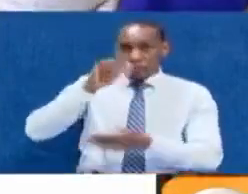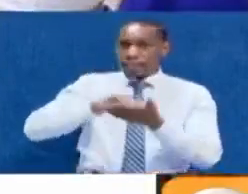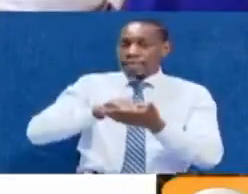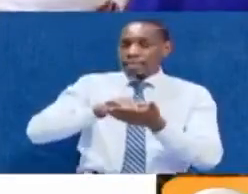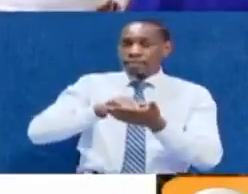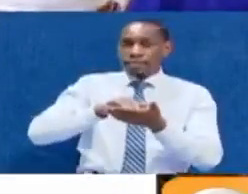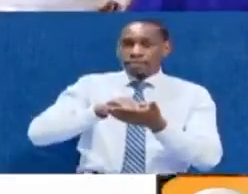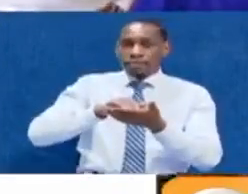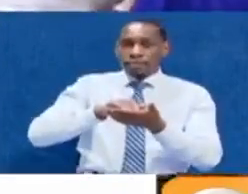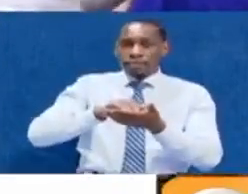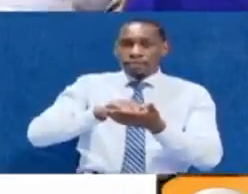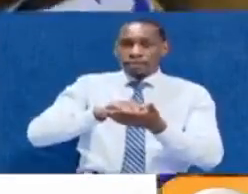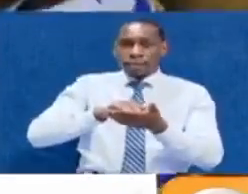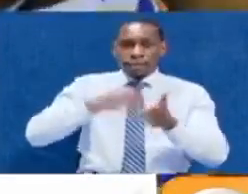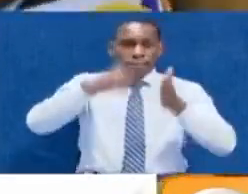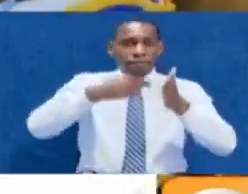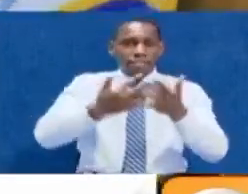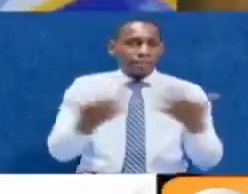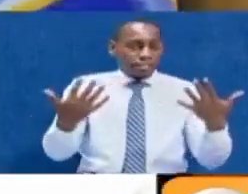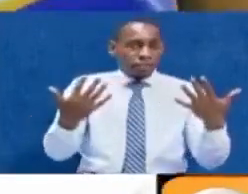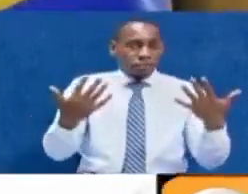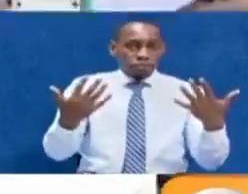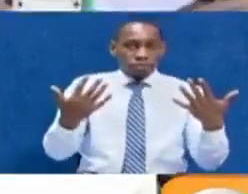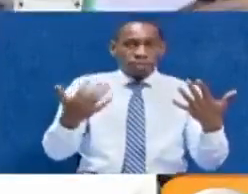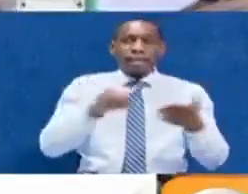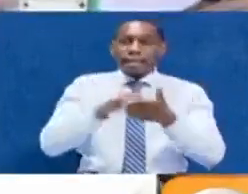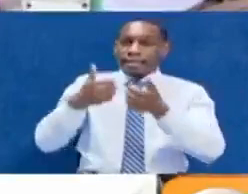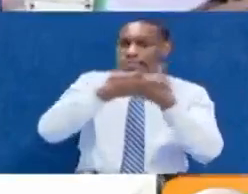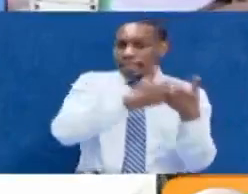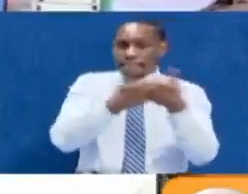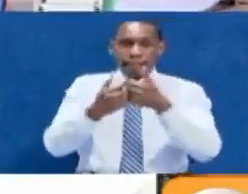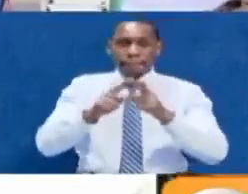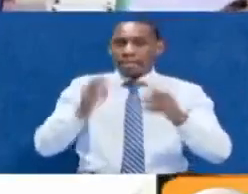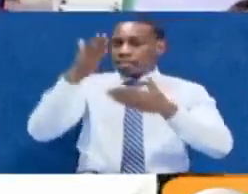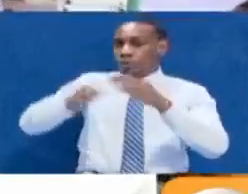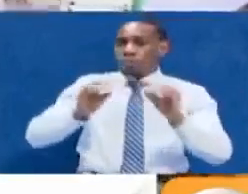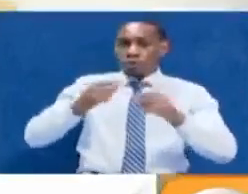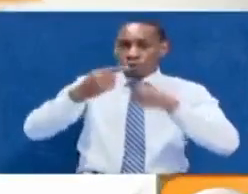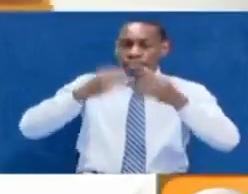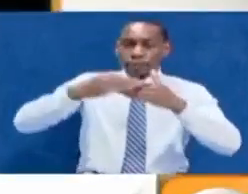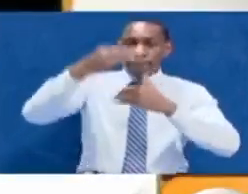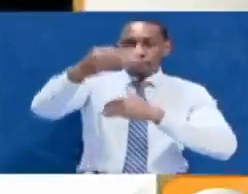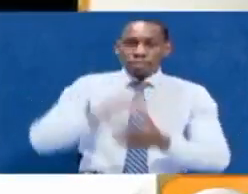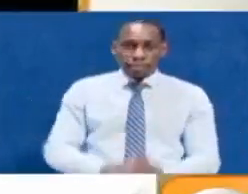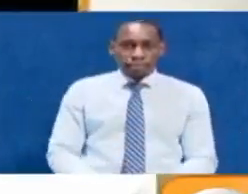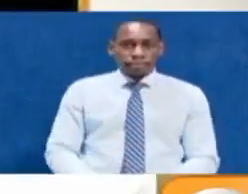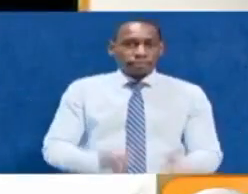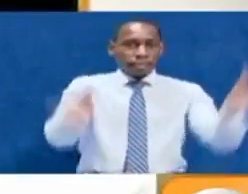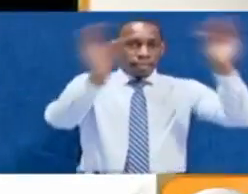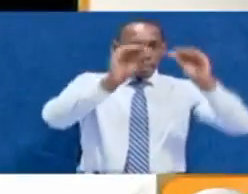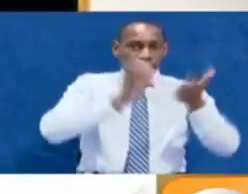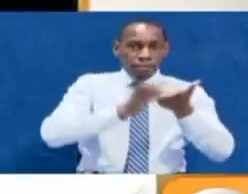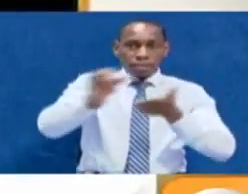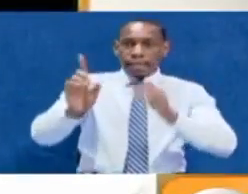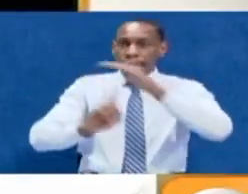are made of good materials. That is going to be a challenge, but it will not stop us from moving forward. In the budgetary allocation